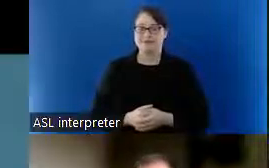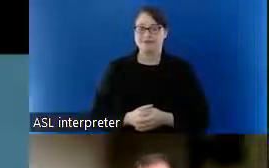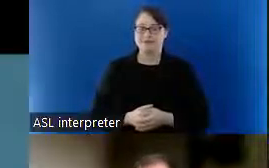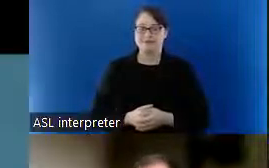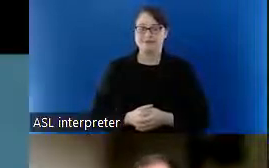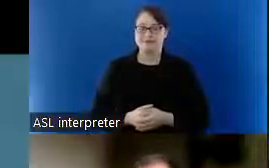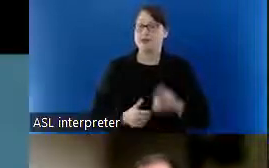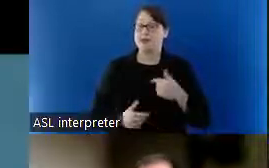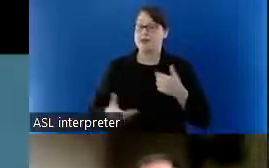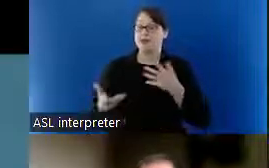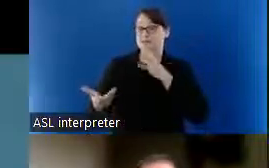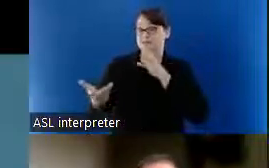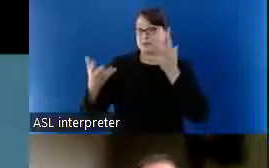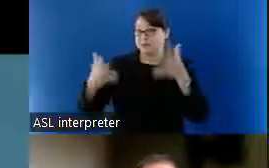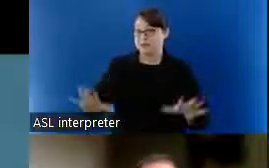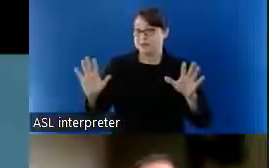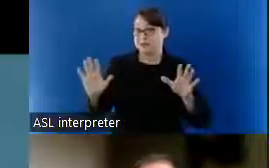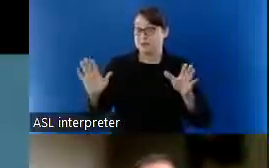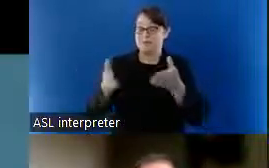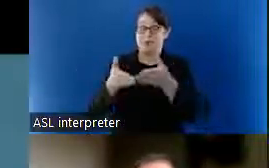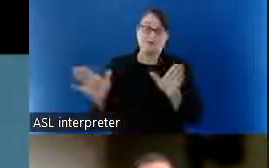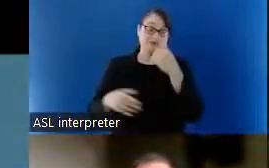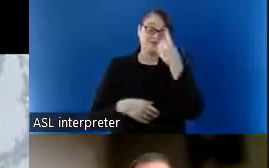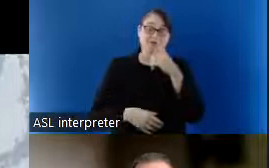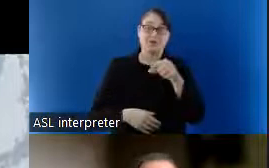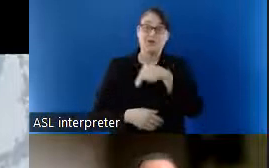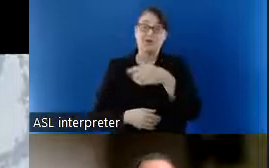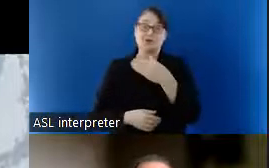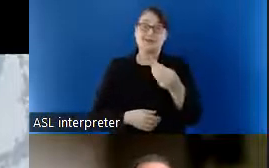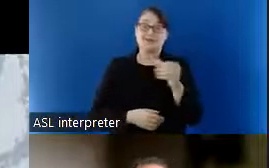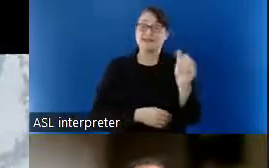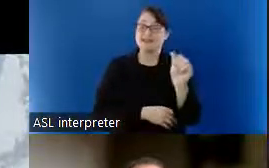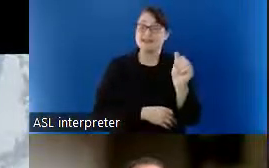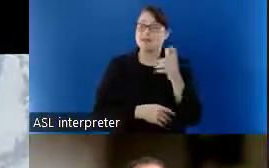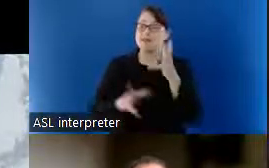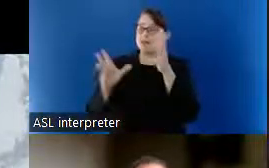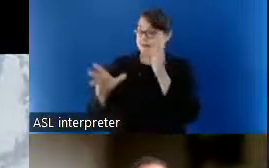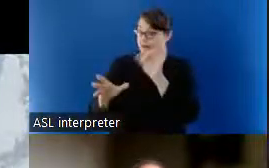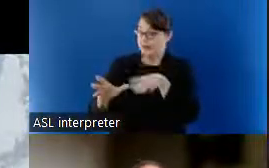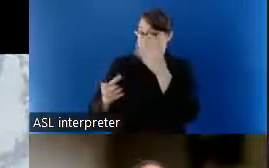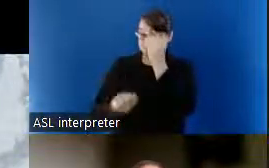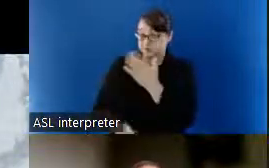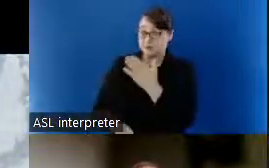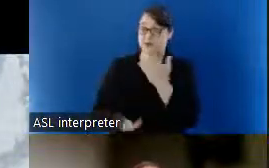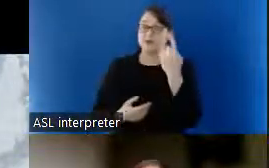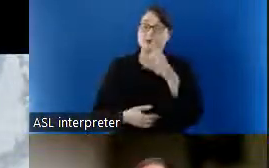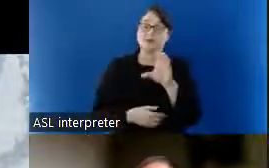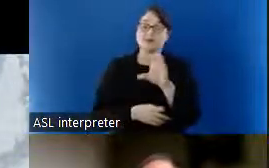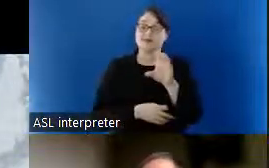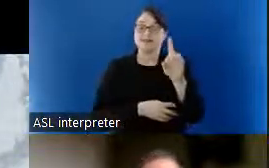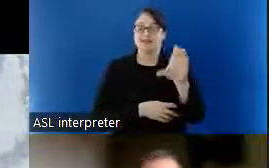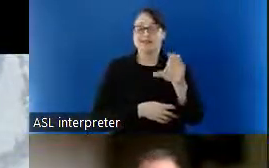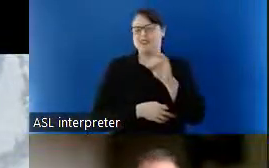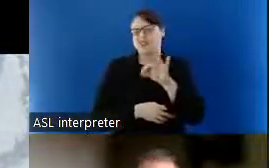I am done talking. I'm going to open it up to Q&A, and I'm going to leave this up right here because this has the information on it if you need more